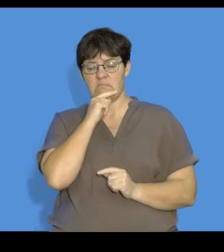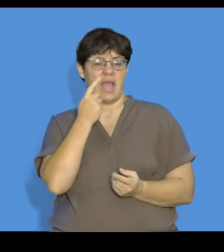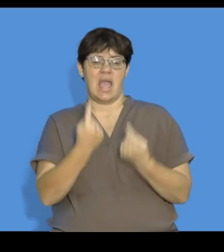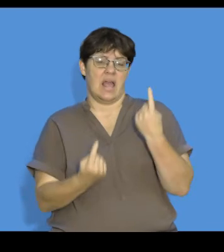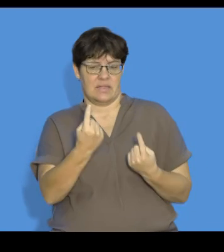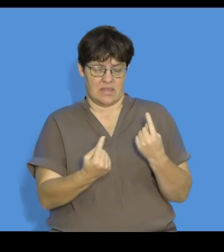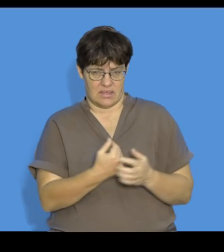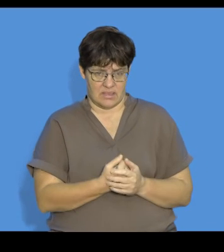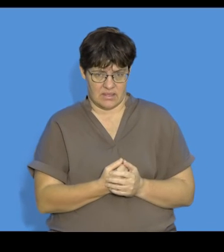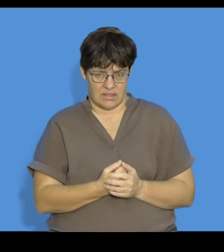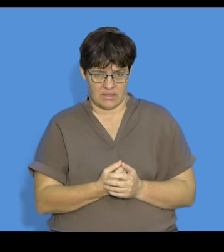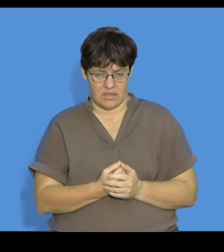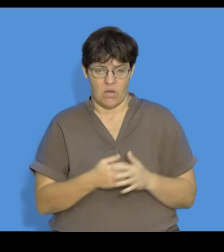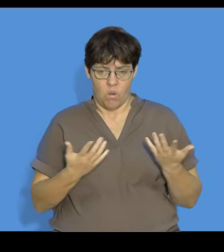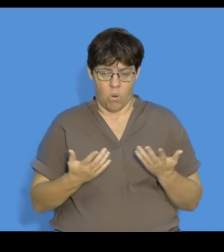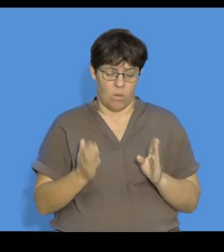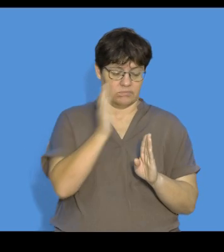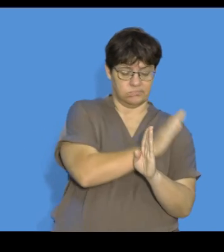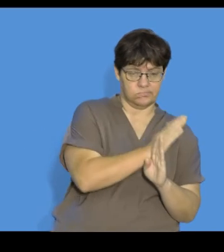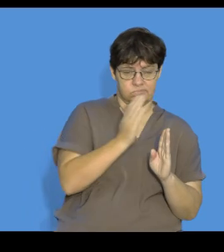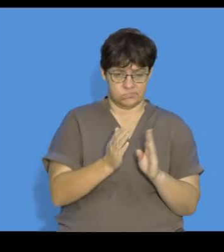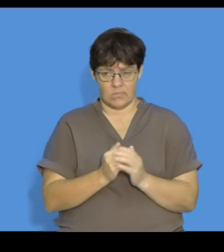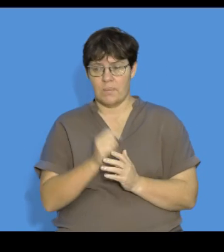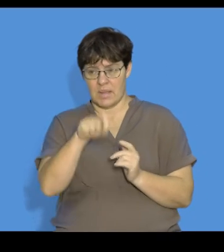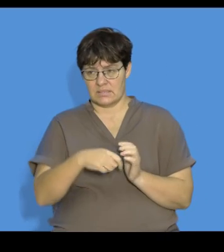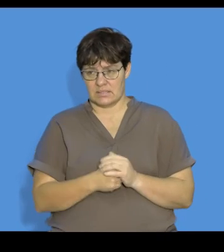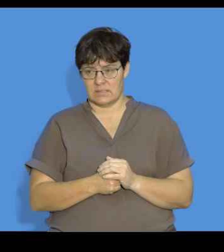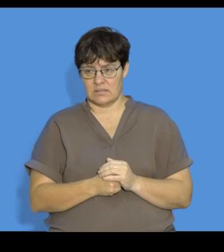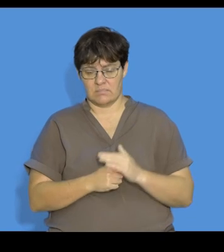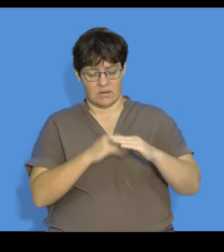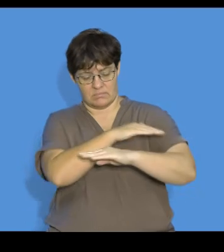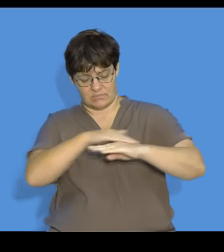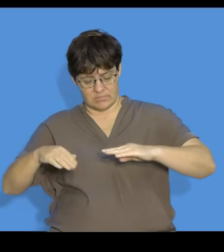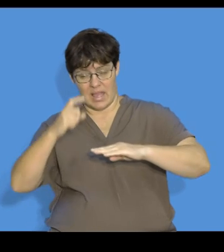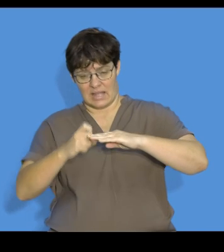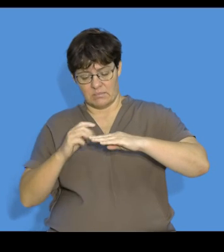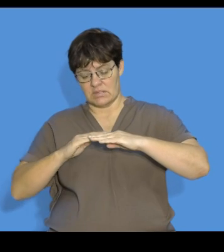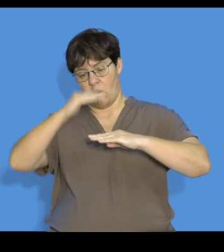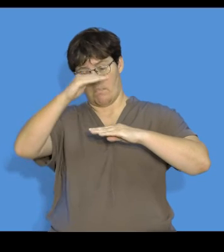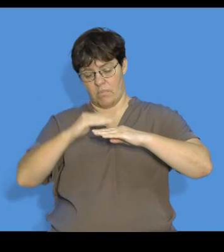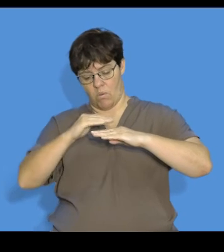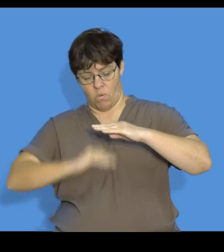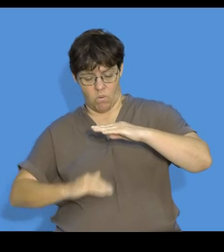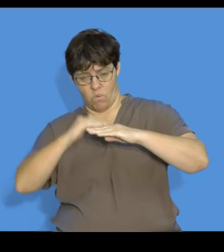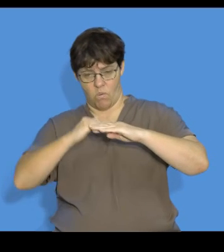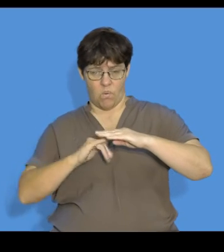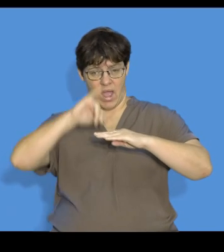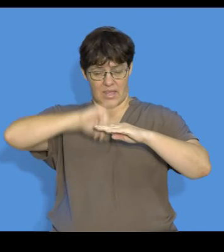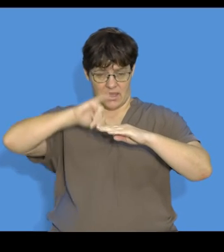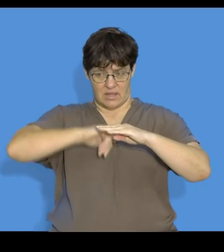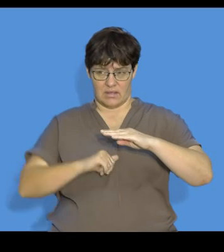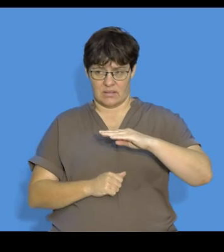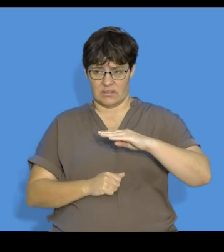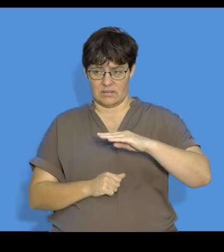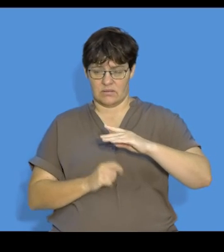either, right? Or rather, they must be on either side of the axis, and that's the x-axis, right? So maybe if